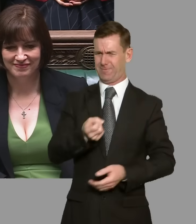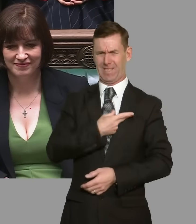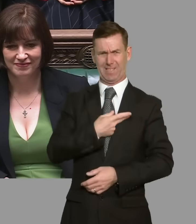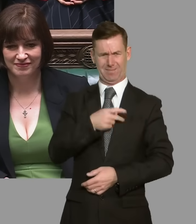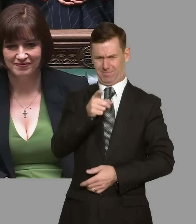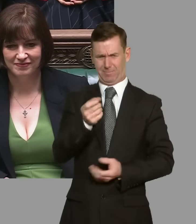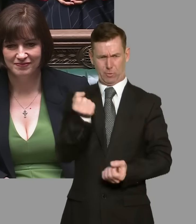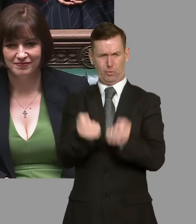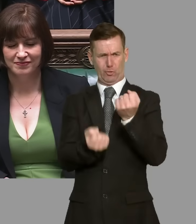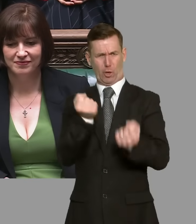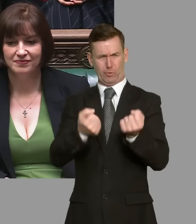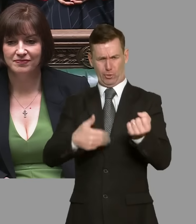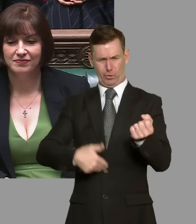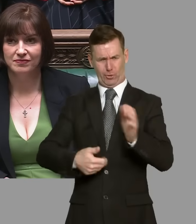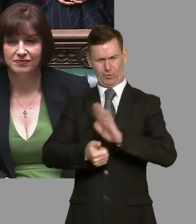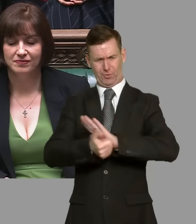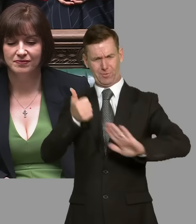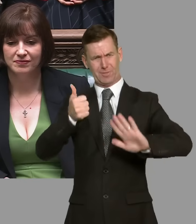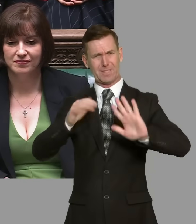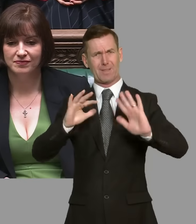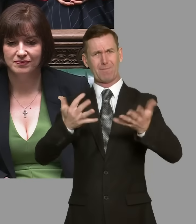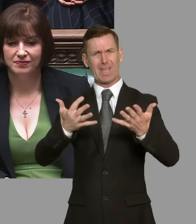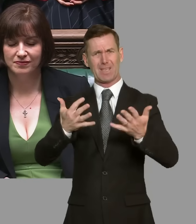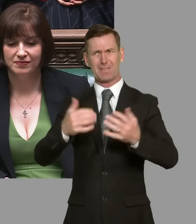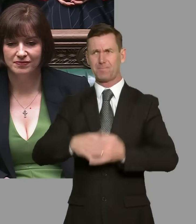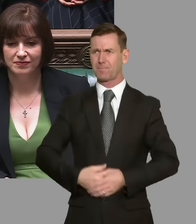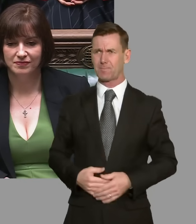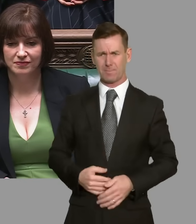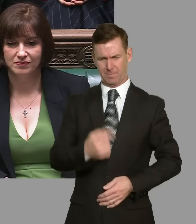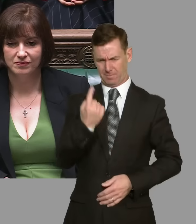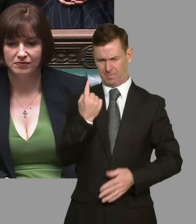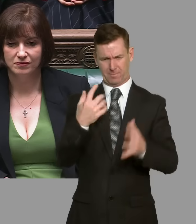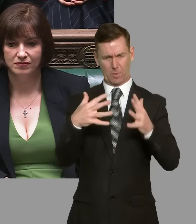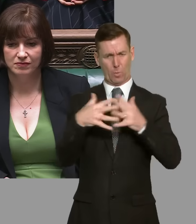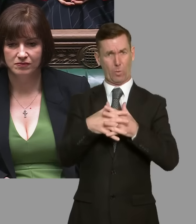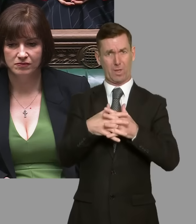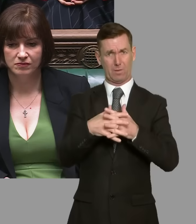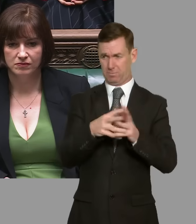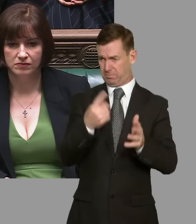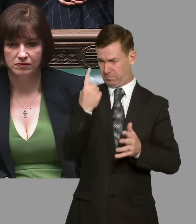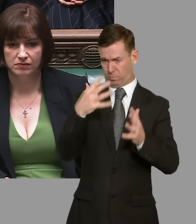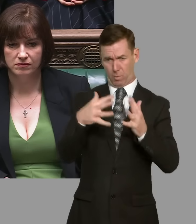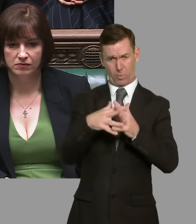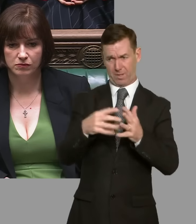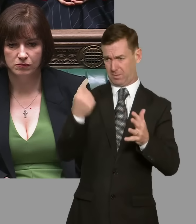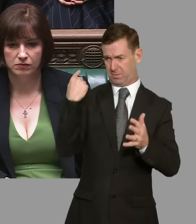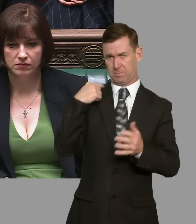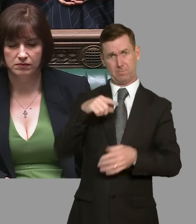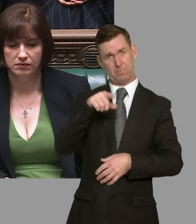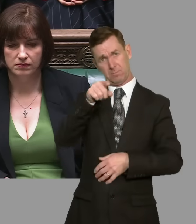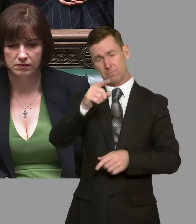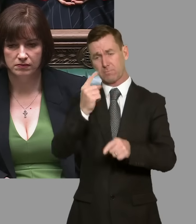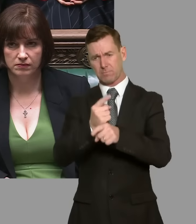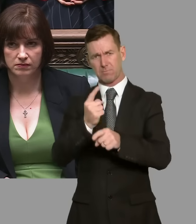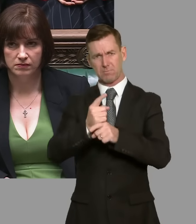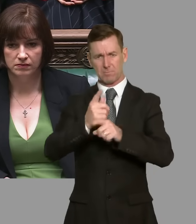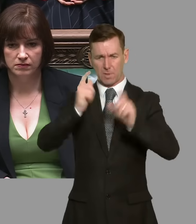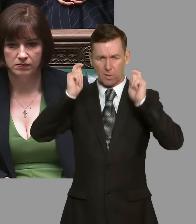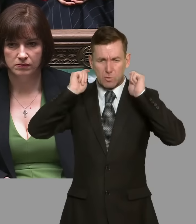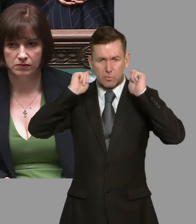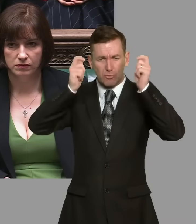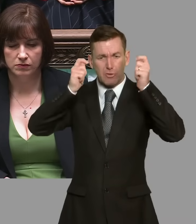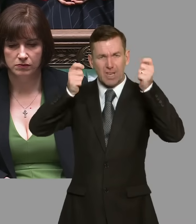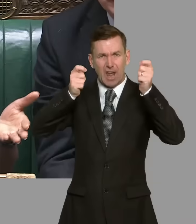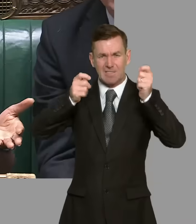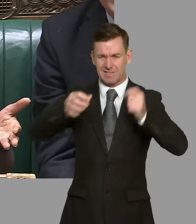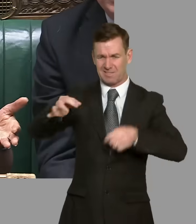a week ago, she was saying in relation to Greenland, she shrugged and said it's some second-order issue.